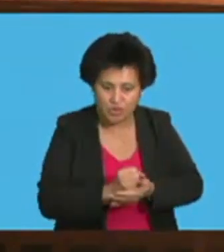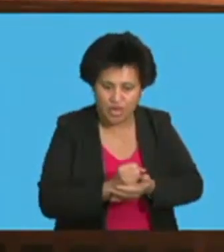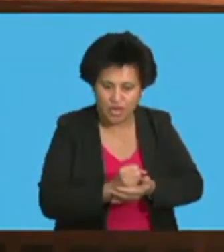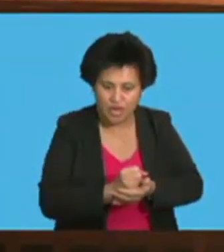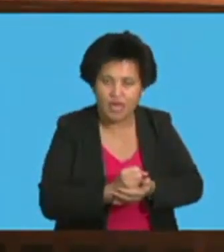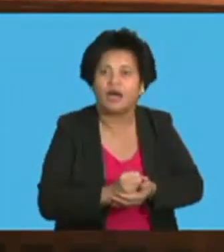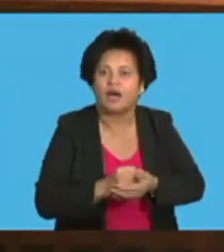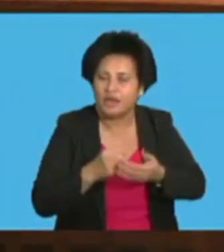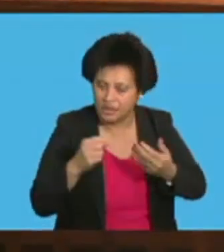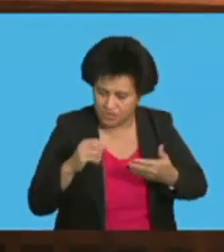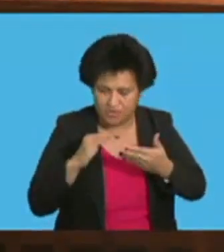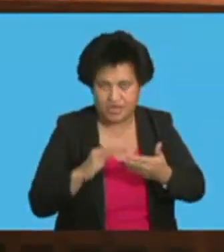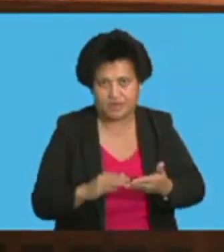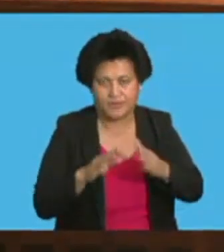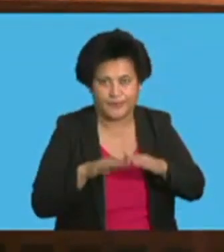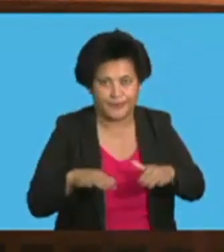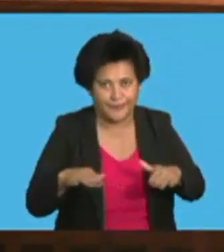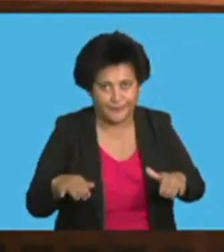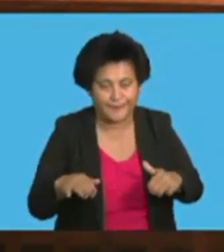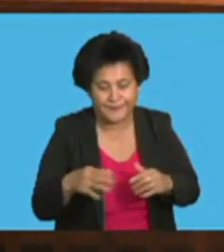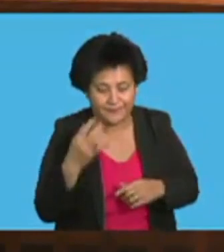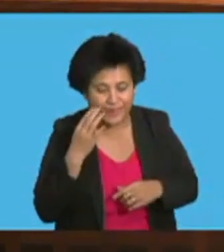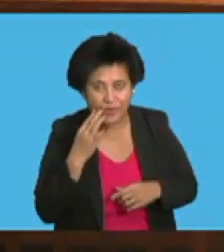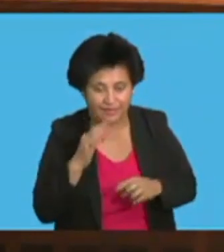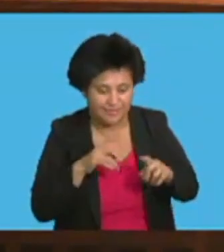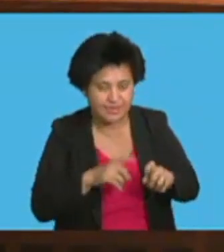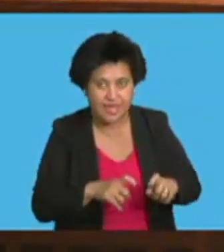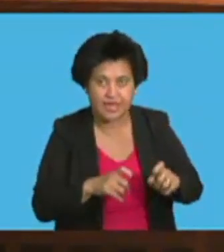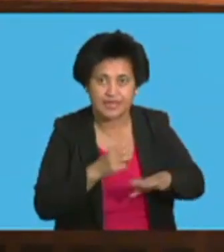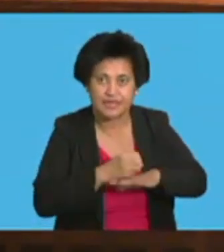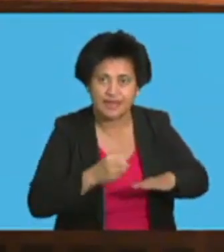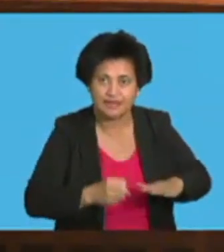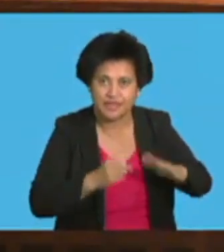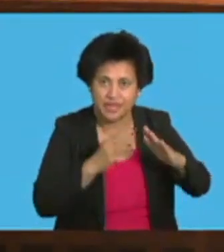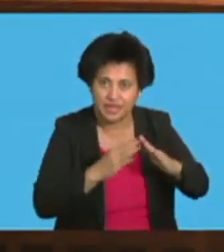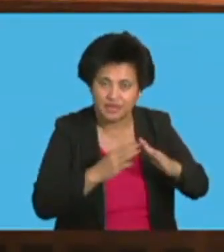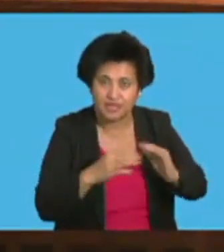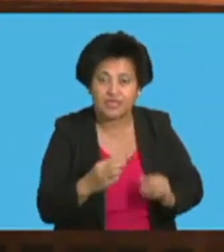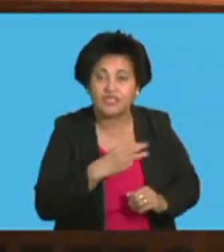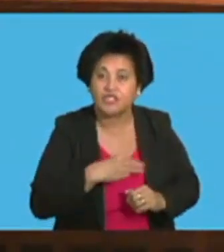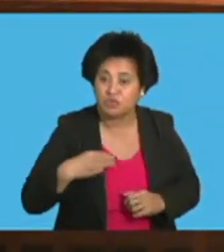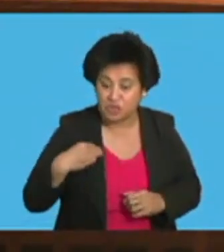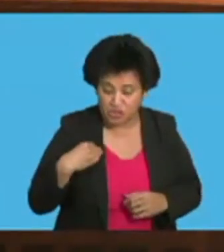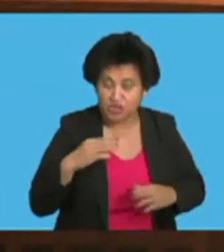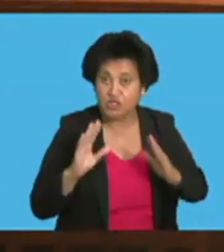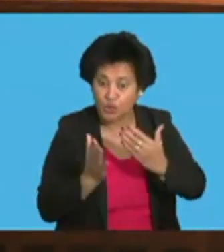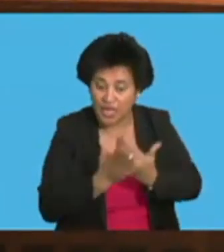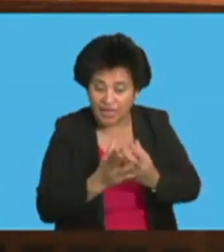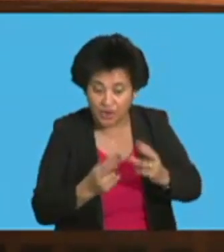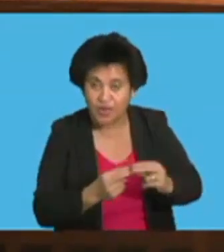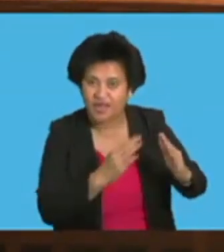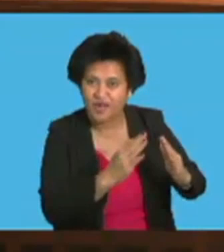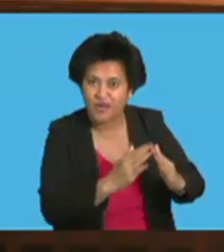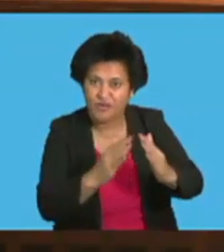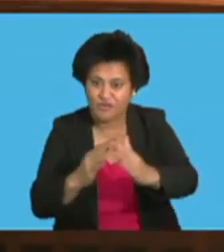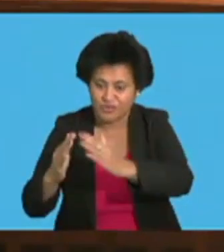are under the, while they are being wards of the state. The ministry works together with the homes to ensure that children attend